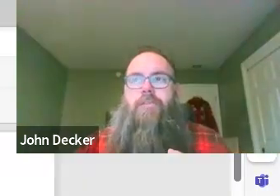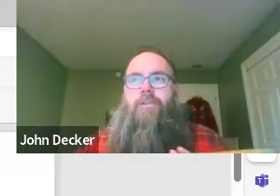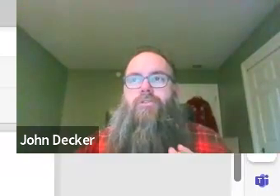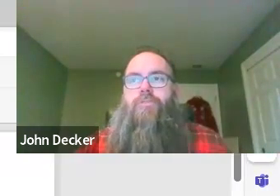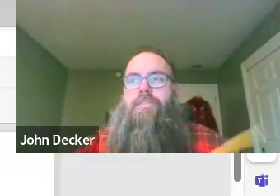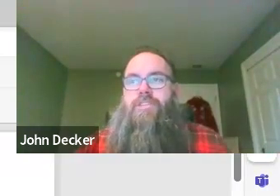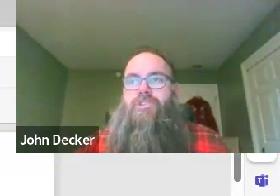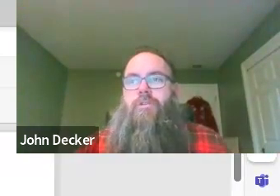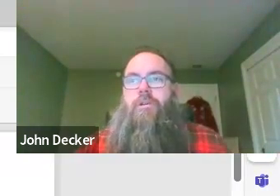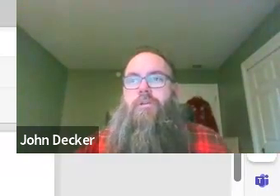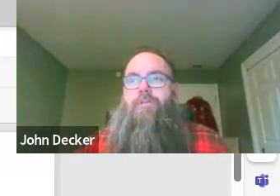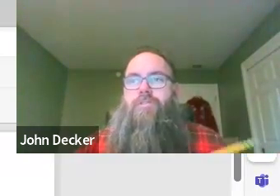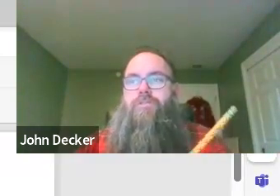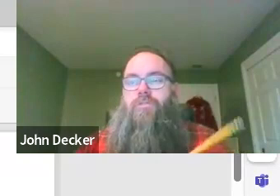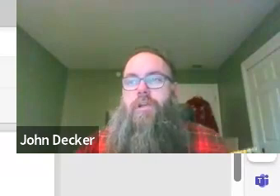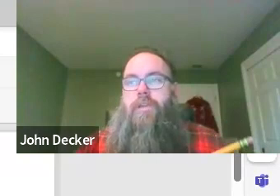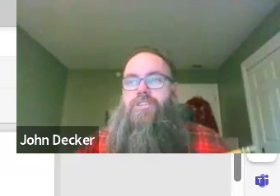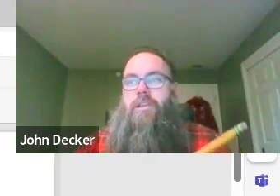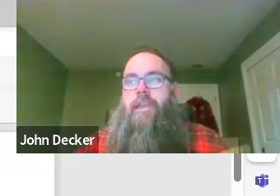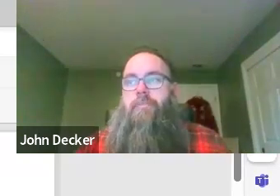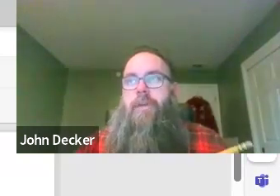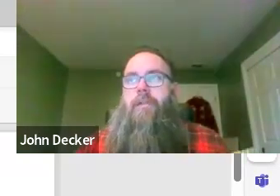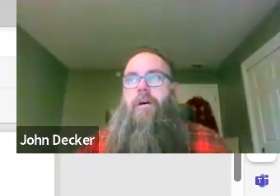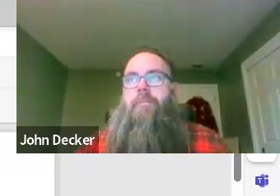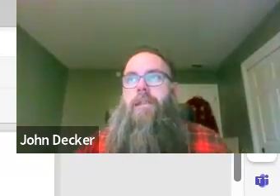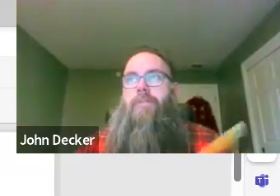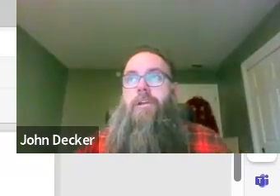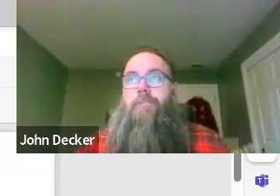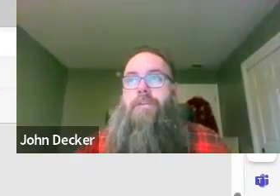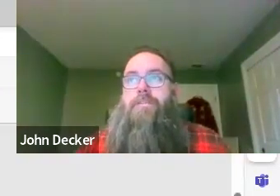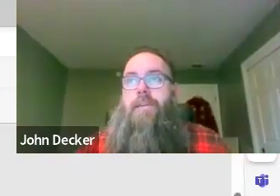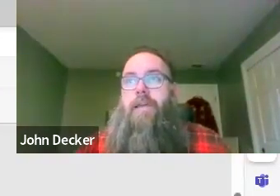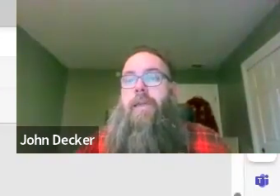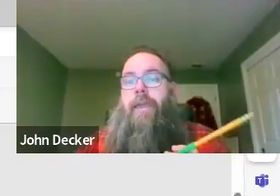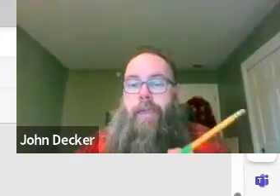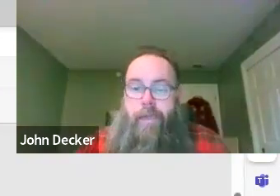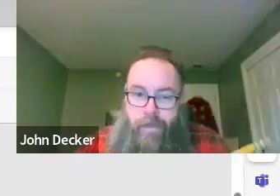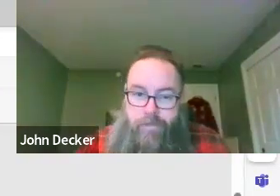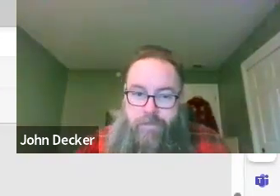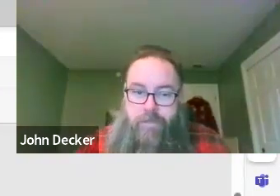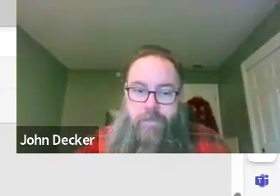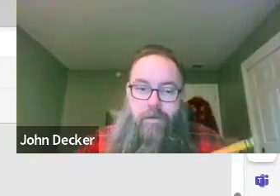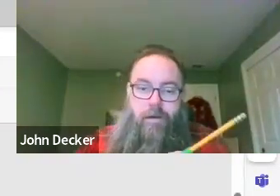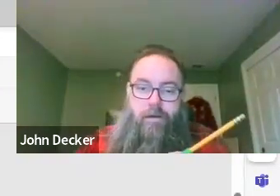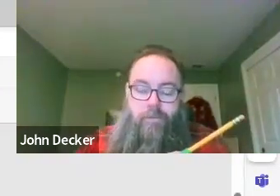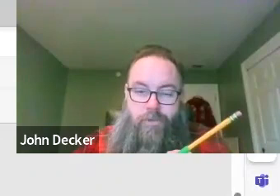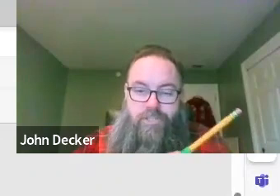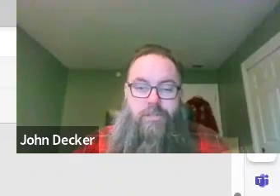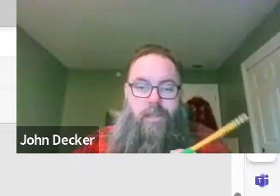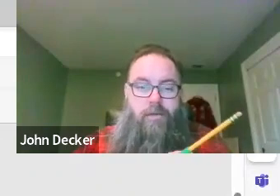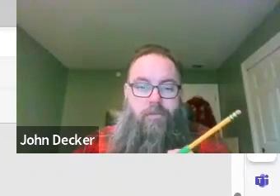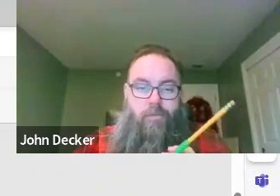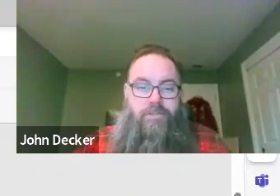last week about the new procedure for social recreation, camping, and non-medical therapies, and the